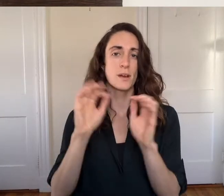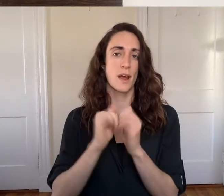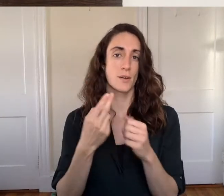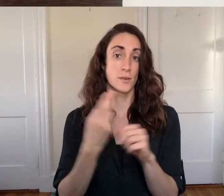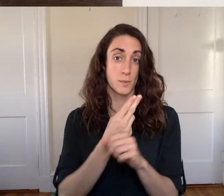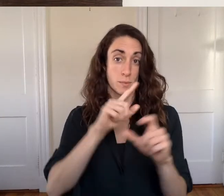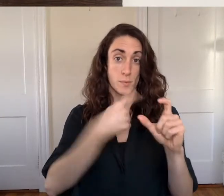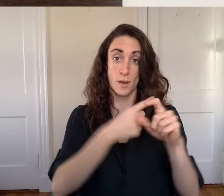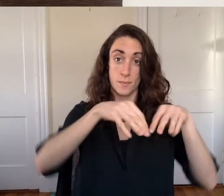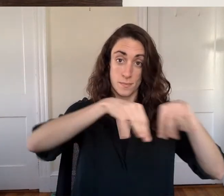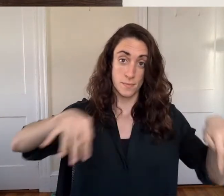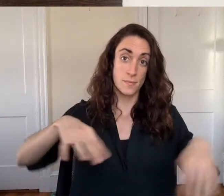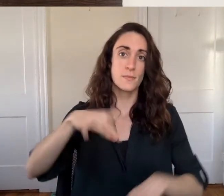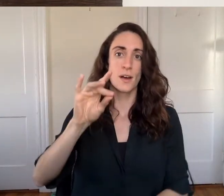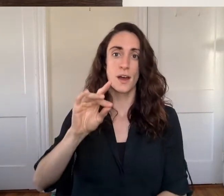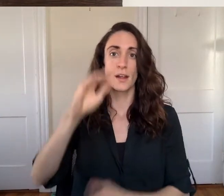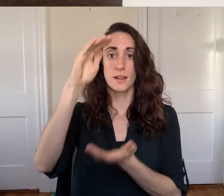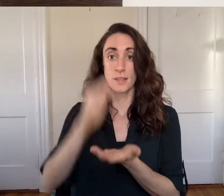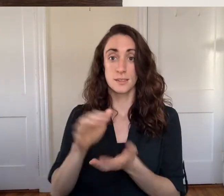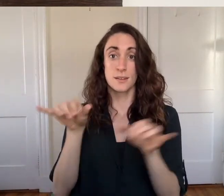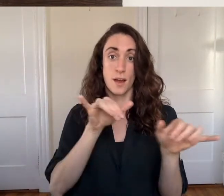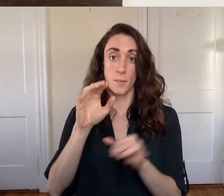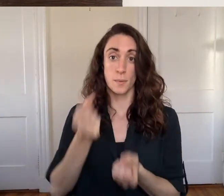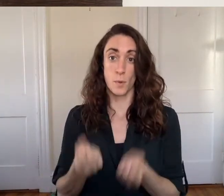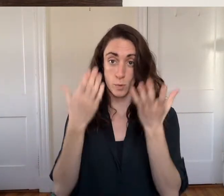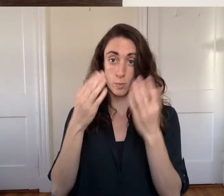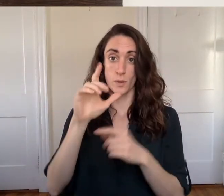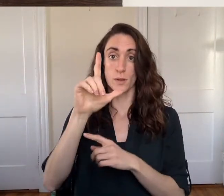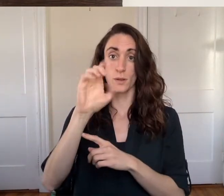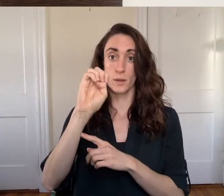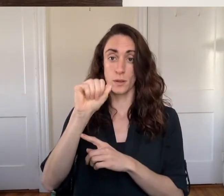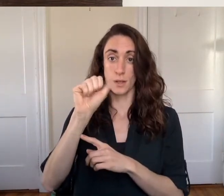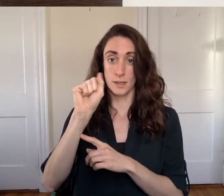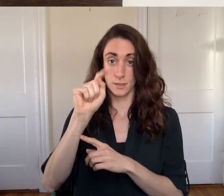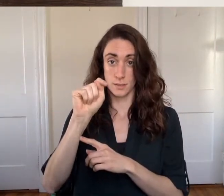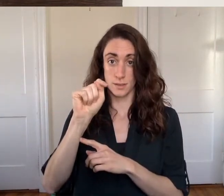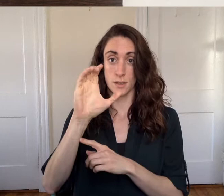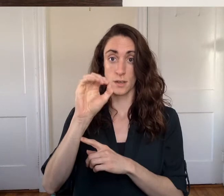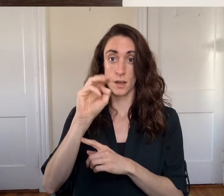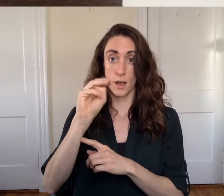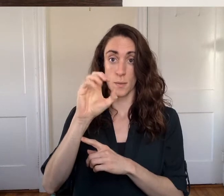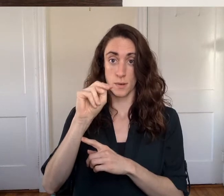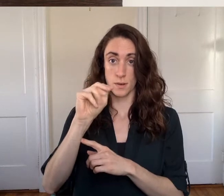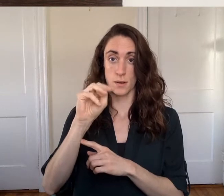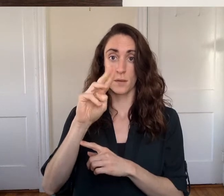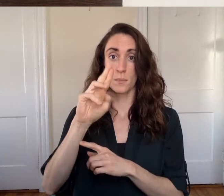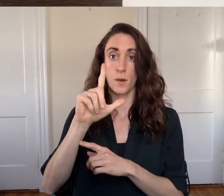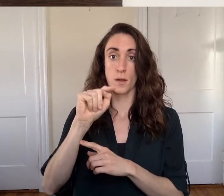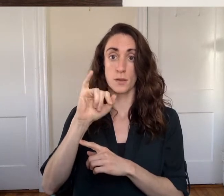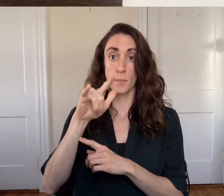Hi, in this video I'm going to explain how to use prime factorization to find the least common multiple of two numbers.